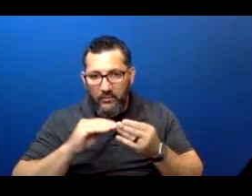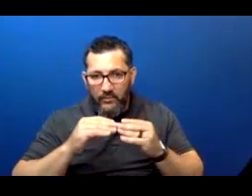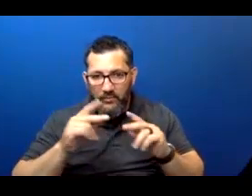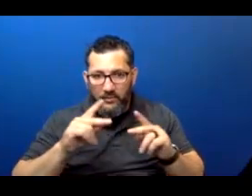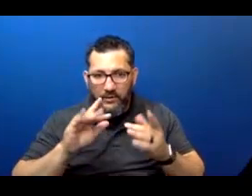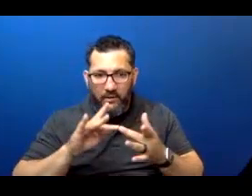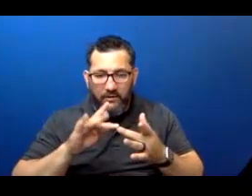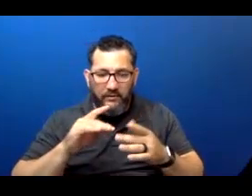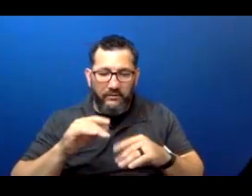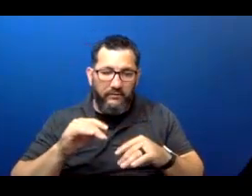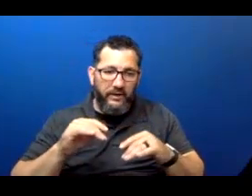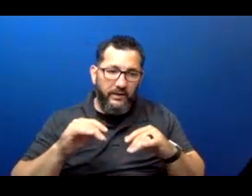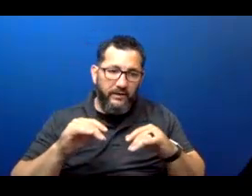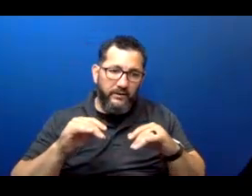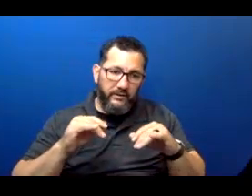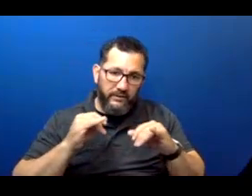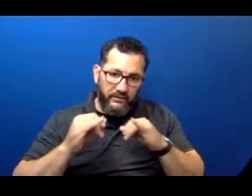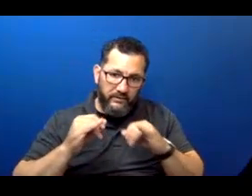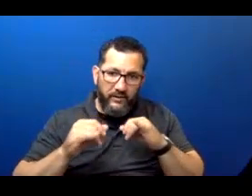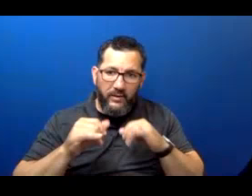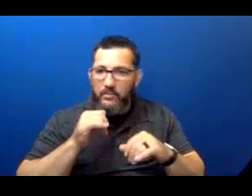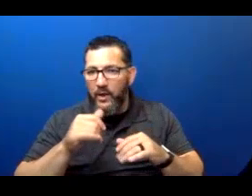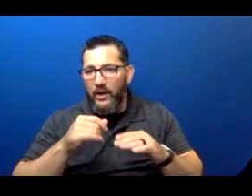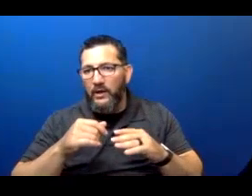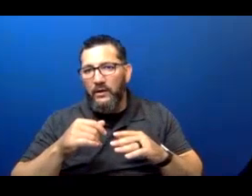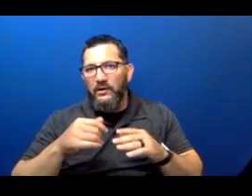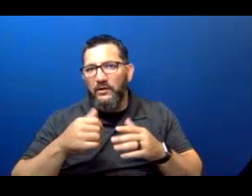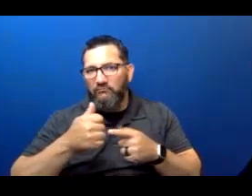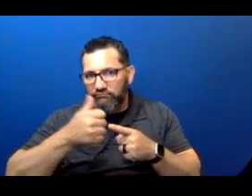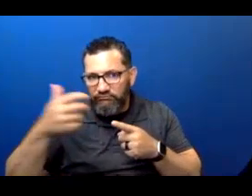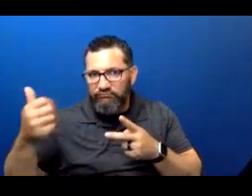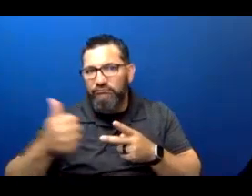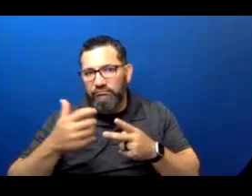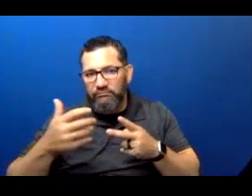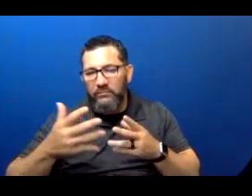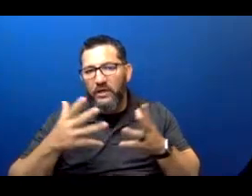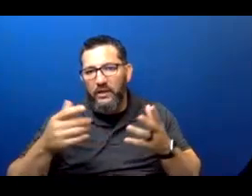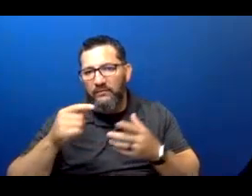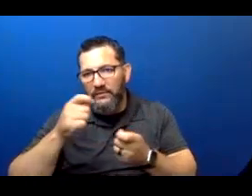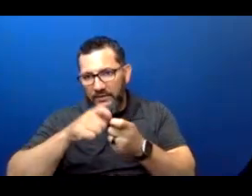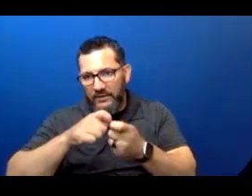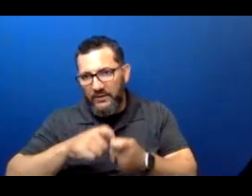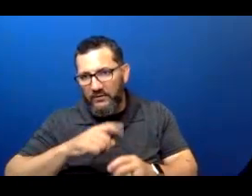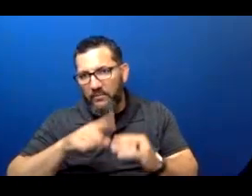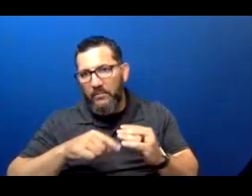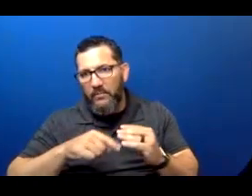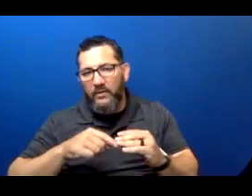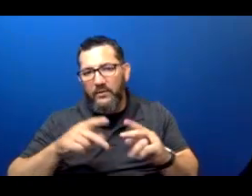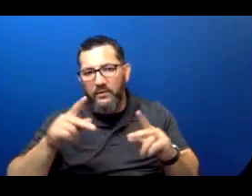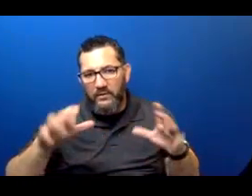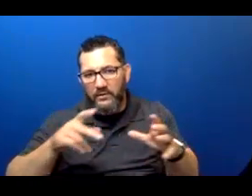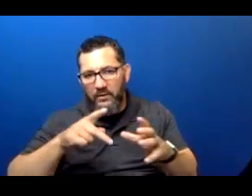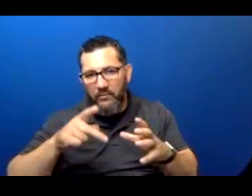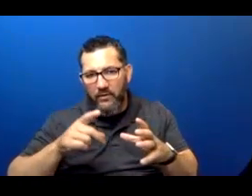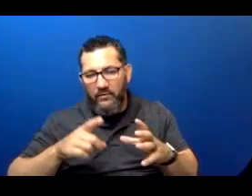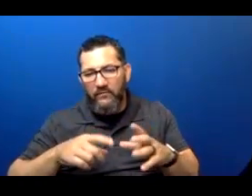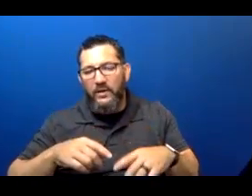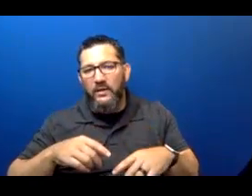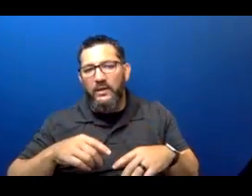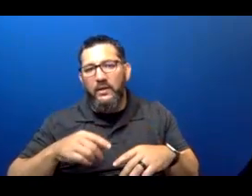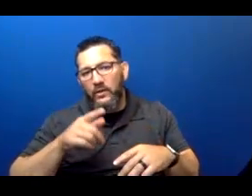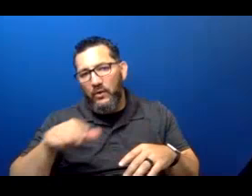for the interview. So I'm not going to go into a lot of the details about the demographics of those individuals who completed